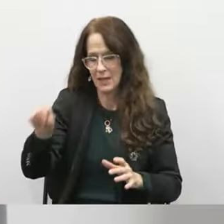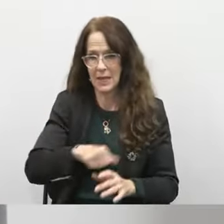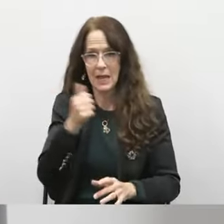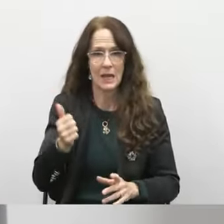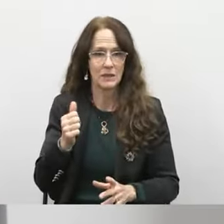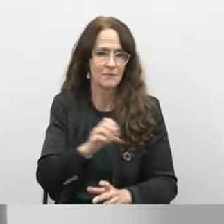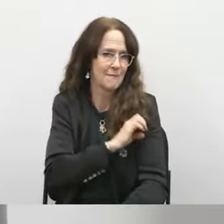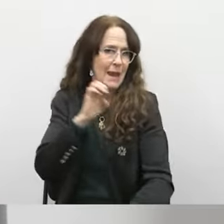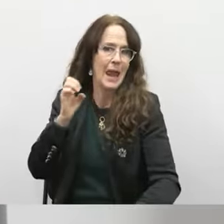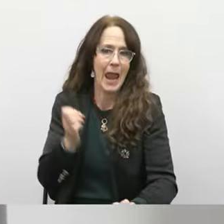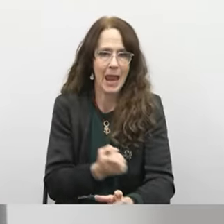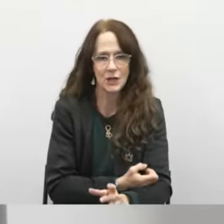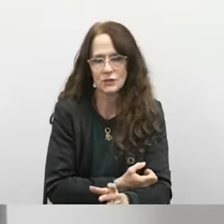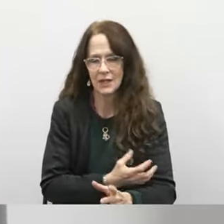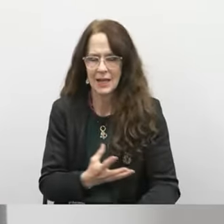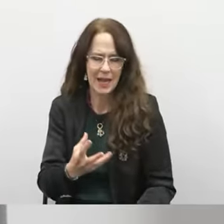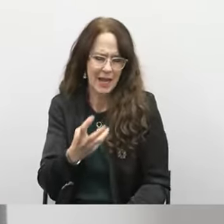caring, fun,